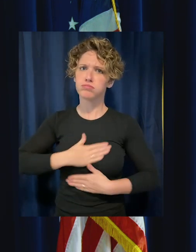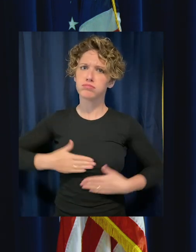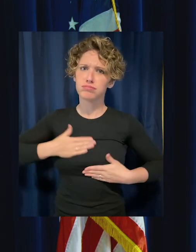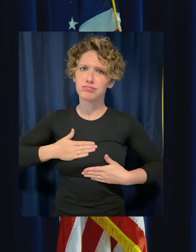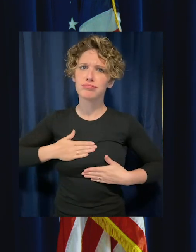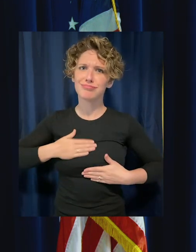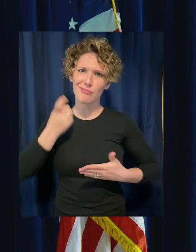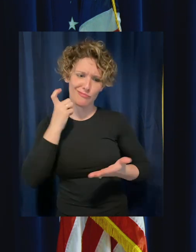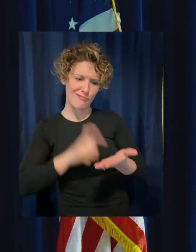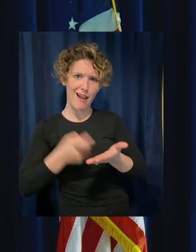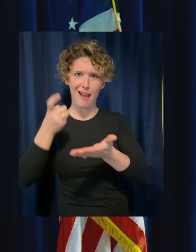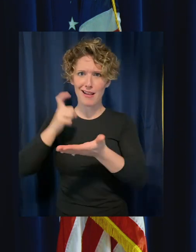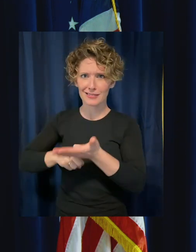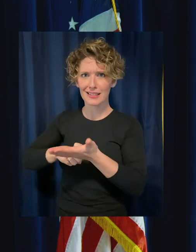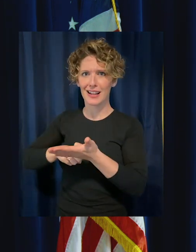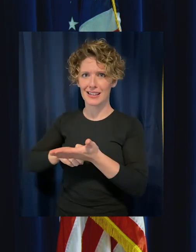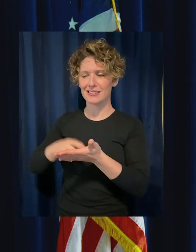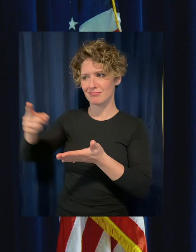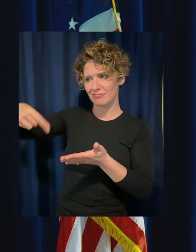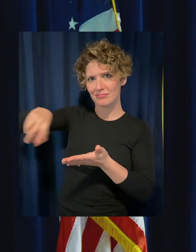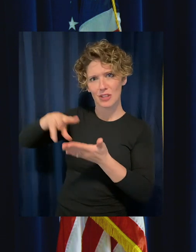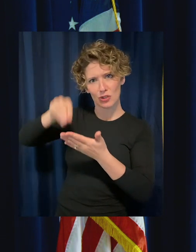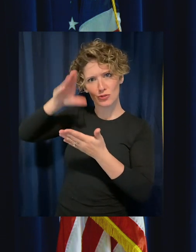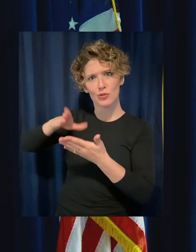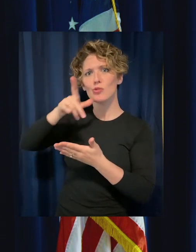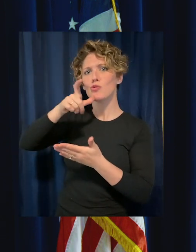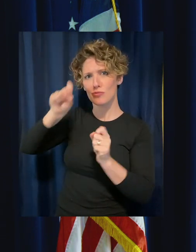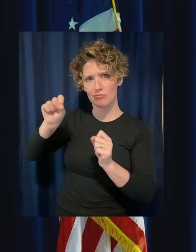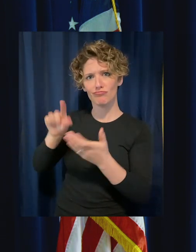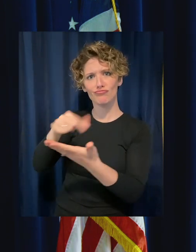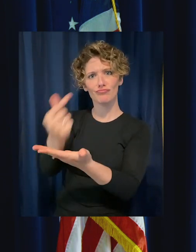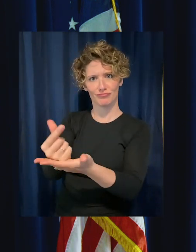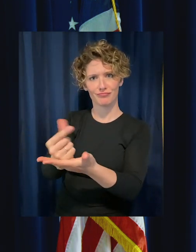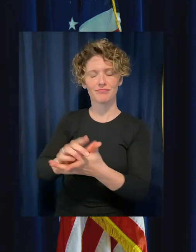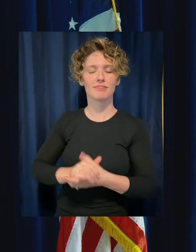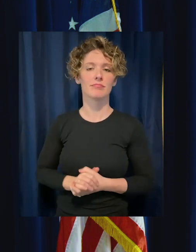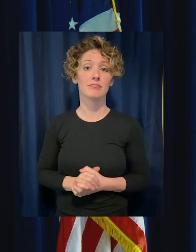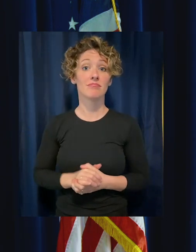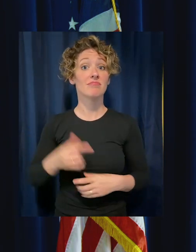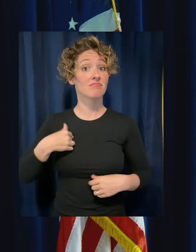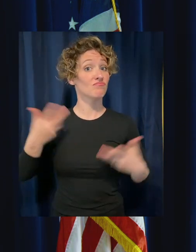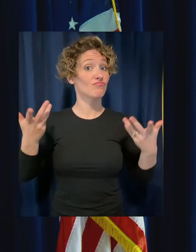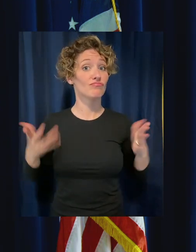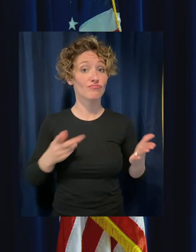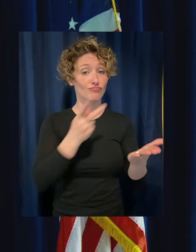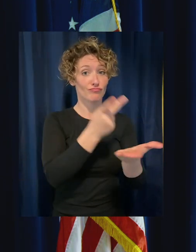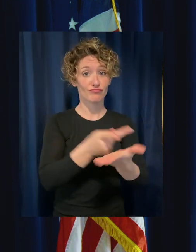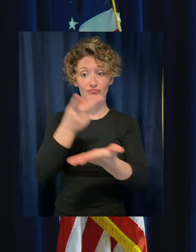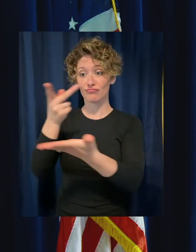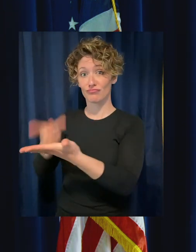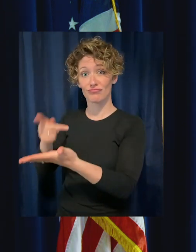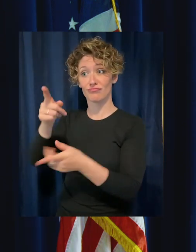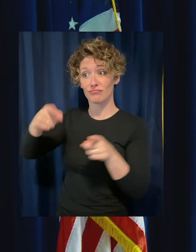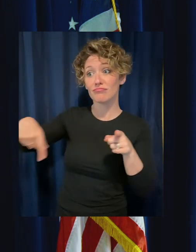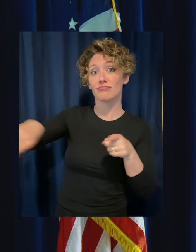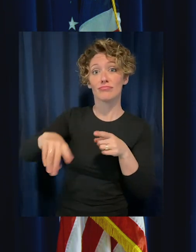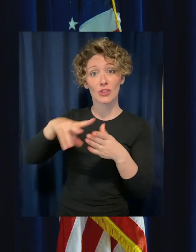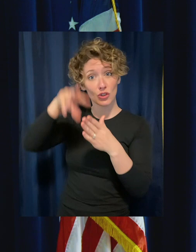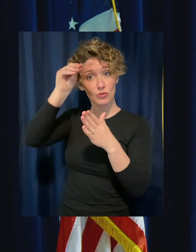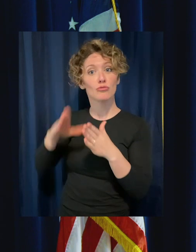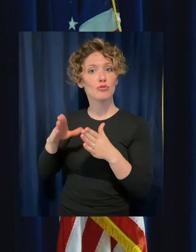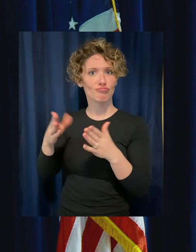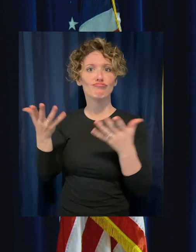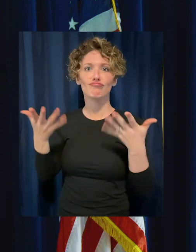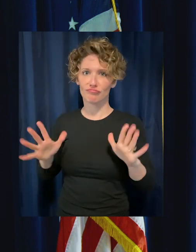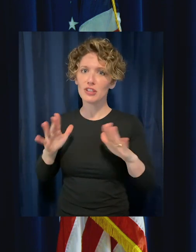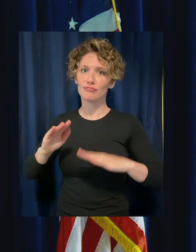candidates for graduation. I hereby verify that the students presented to you have met or exceeded the requirements as set